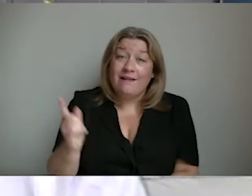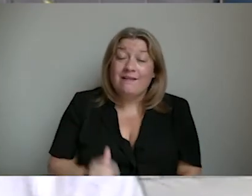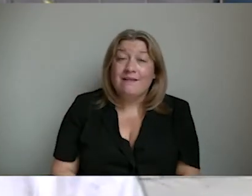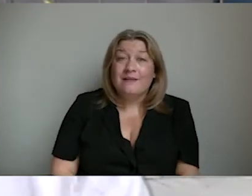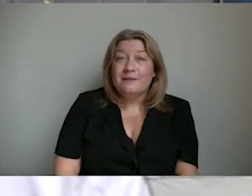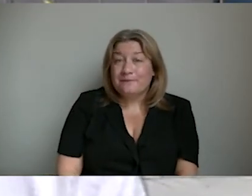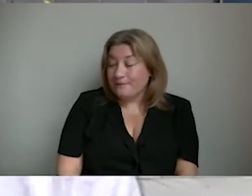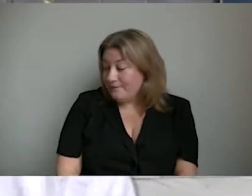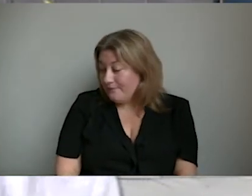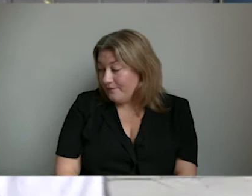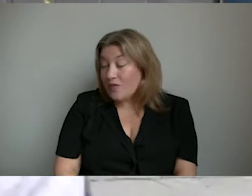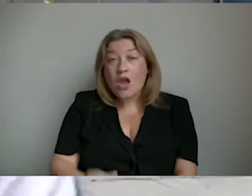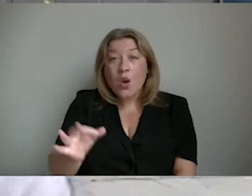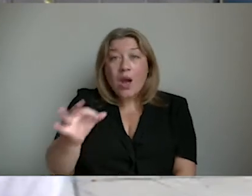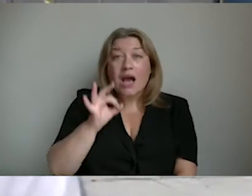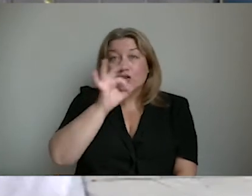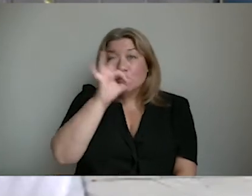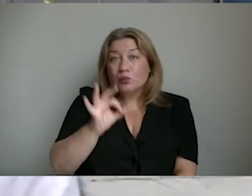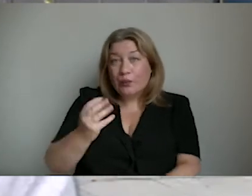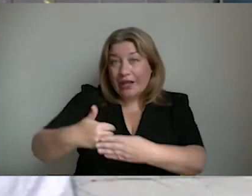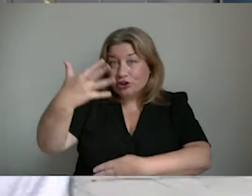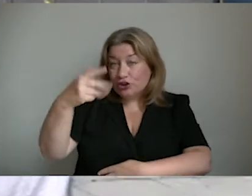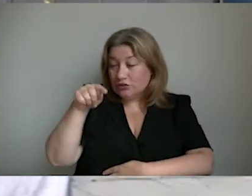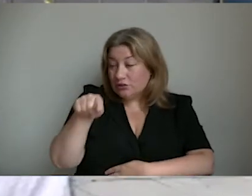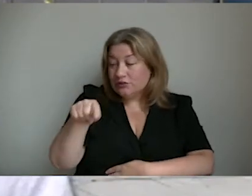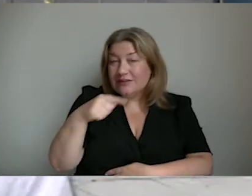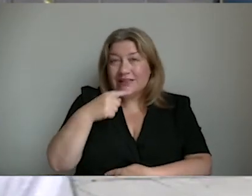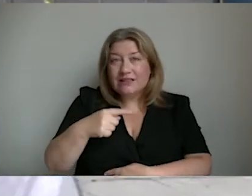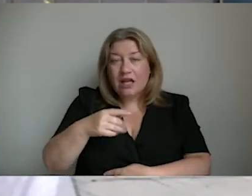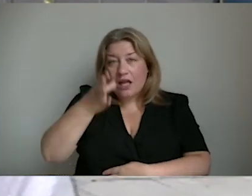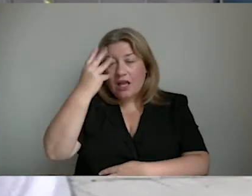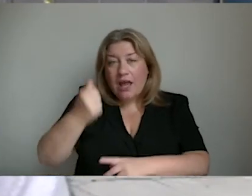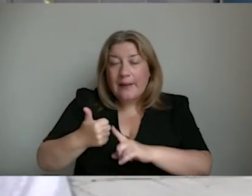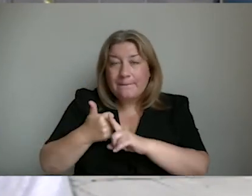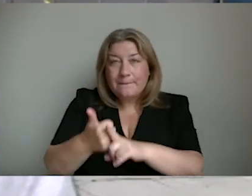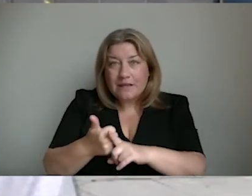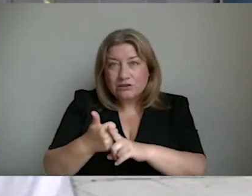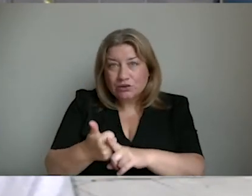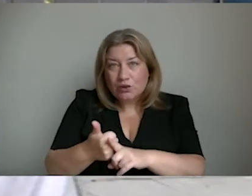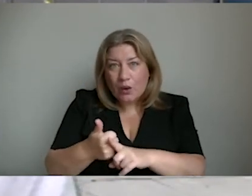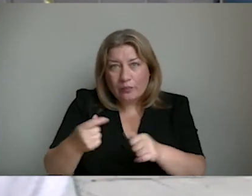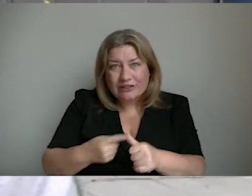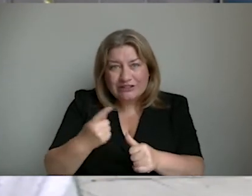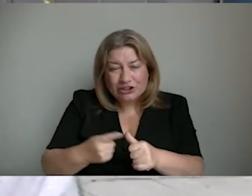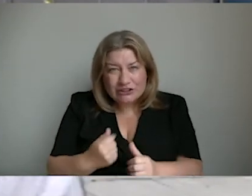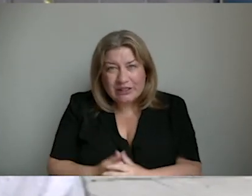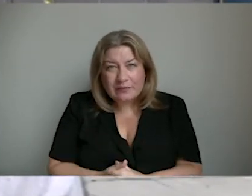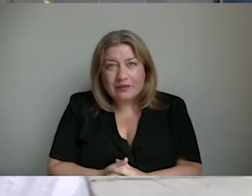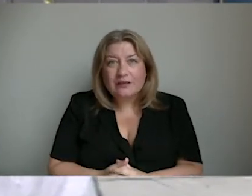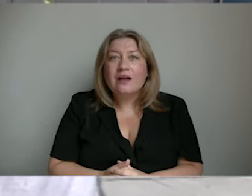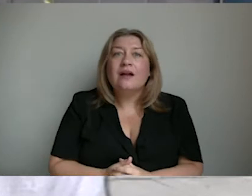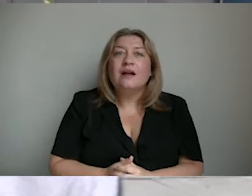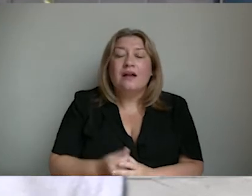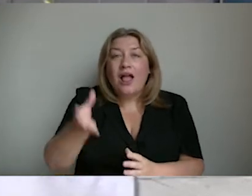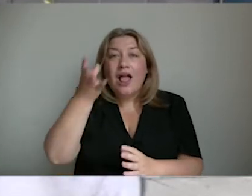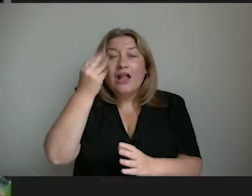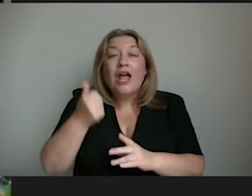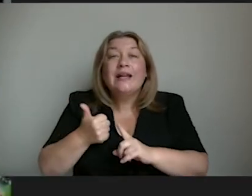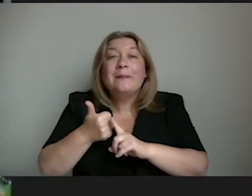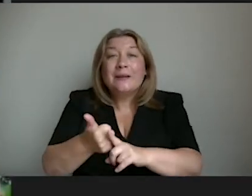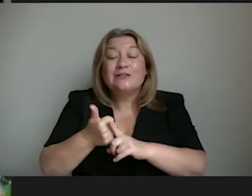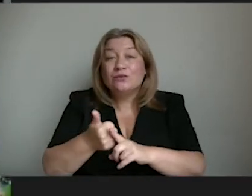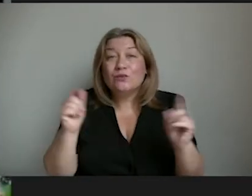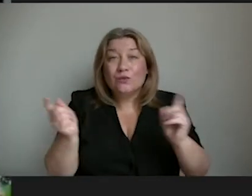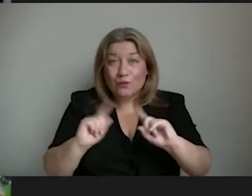of questions from the chat. Do you get any roles for learning mentor apprenticeships? Okay, yeah,